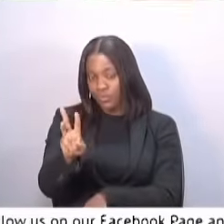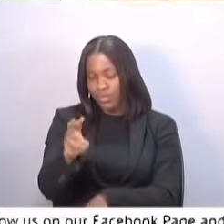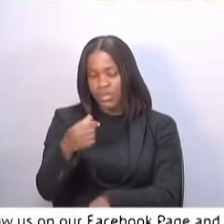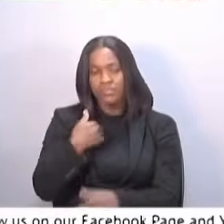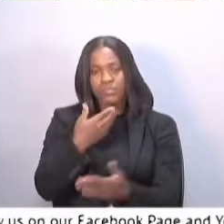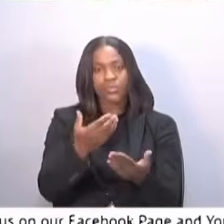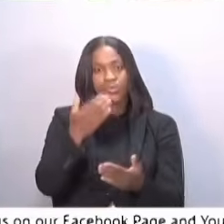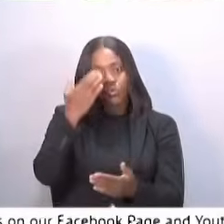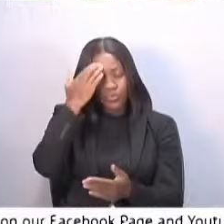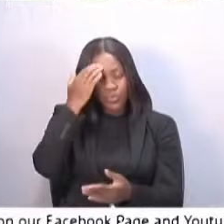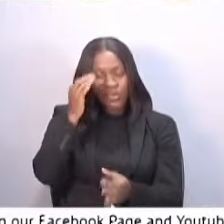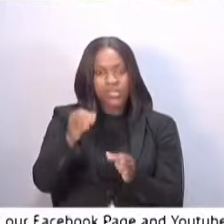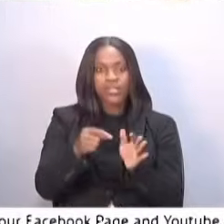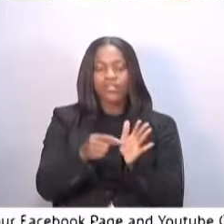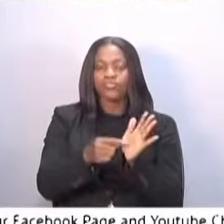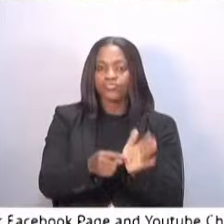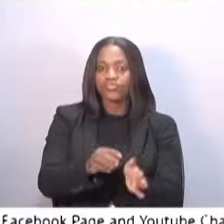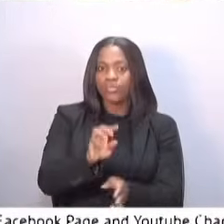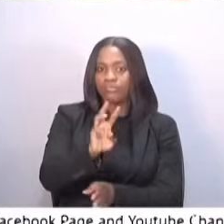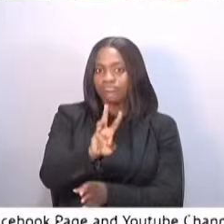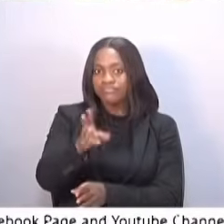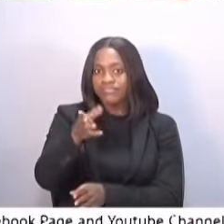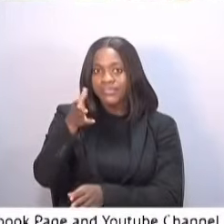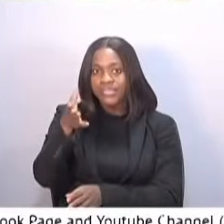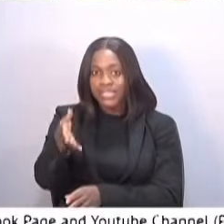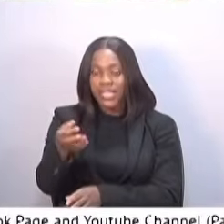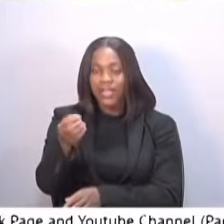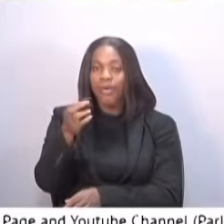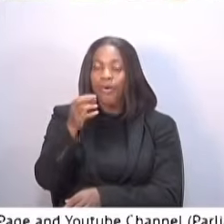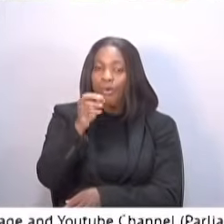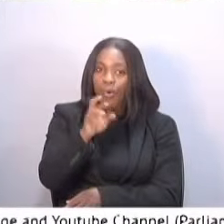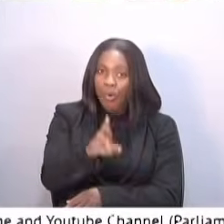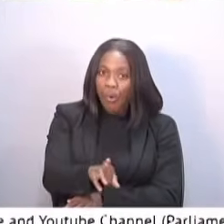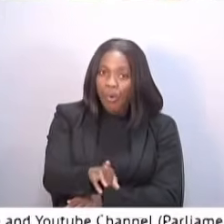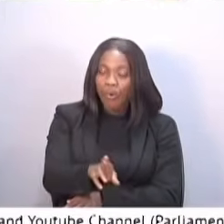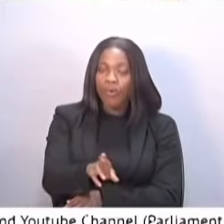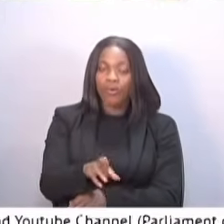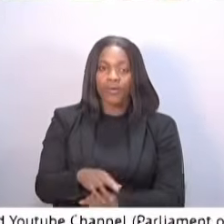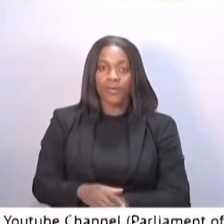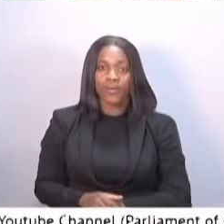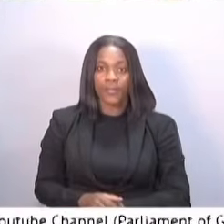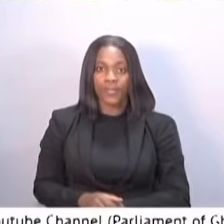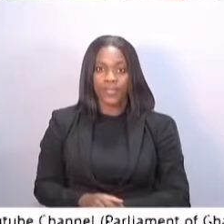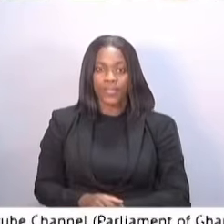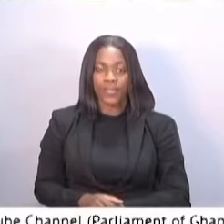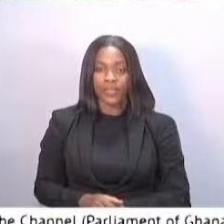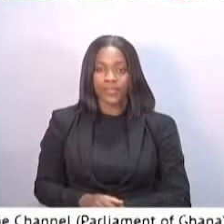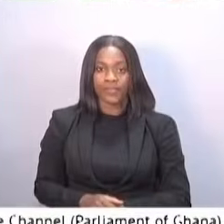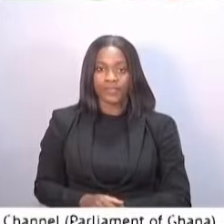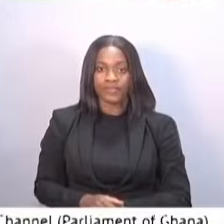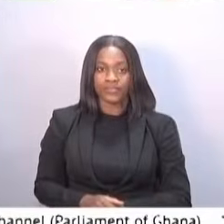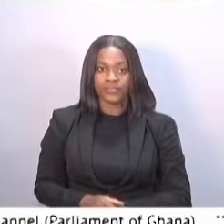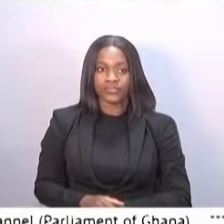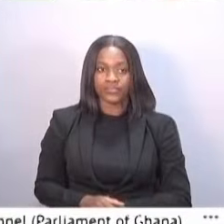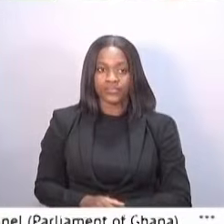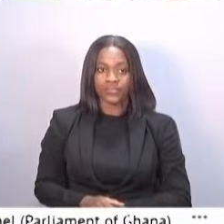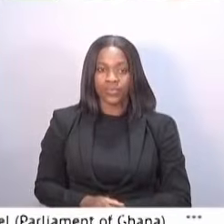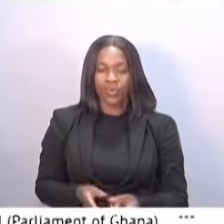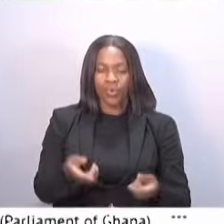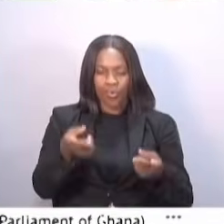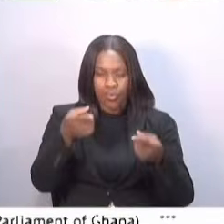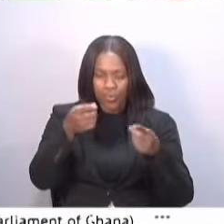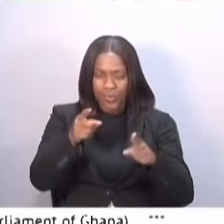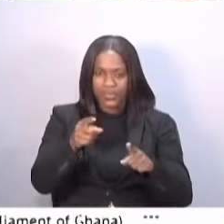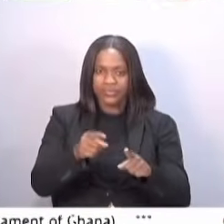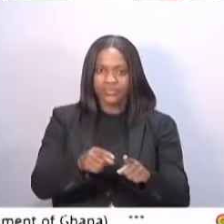published already, or my question is the database published already, or when is it